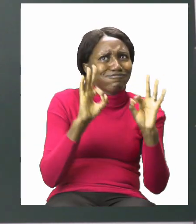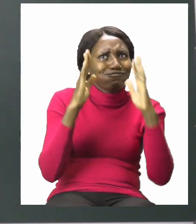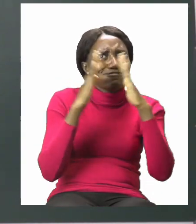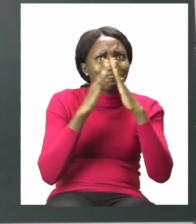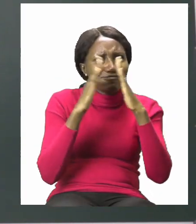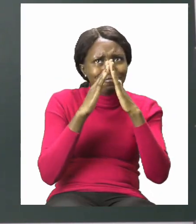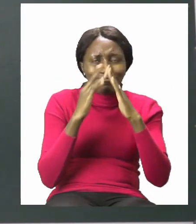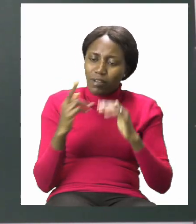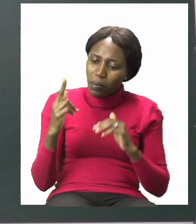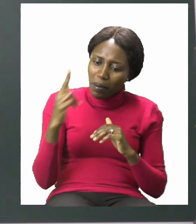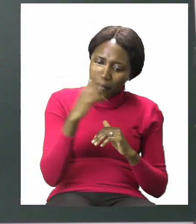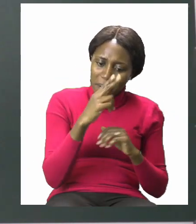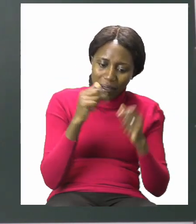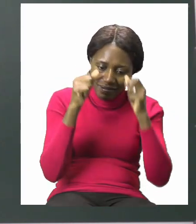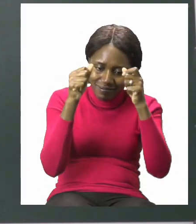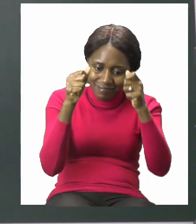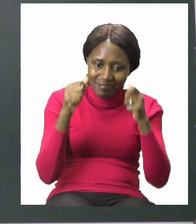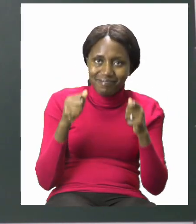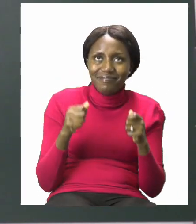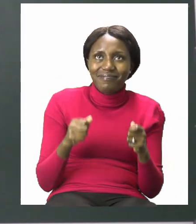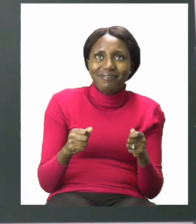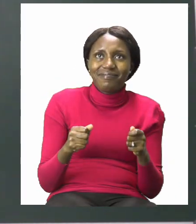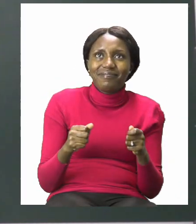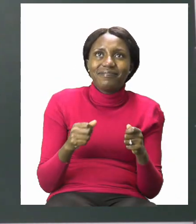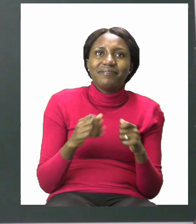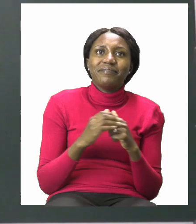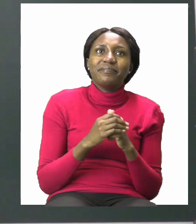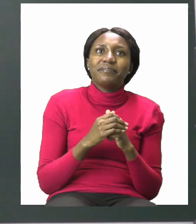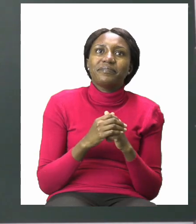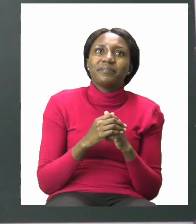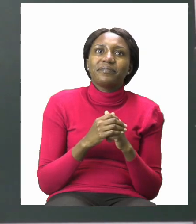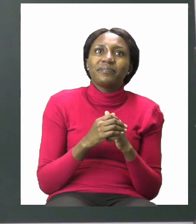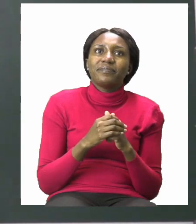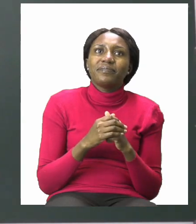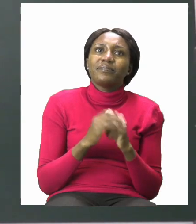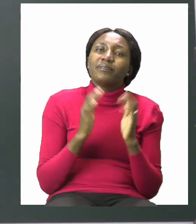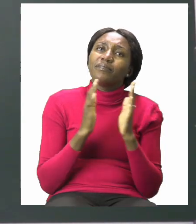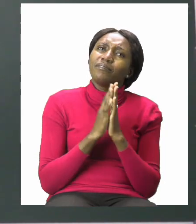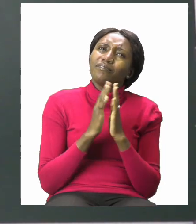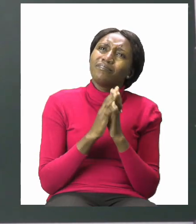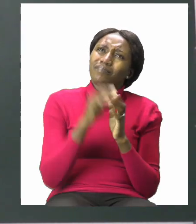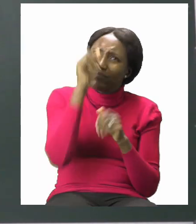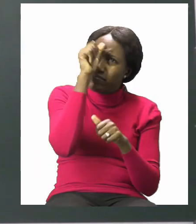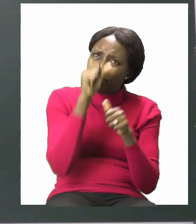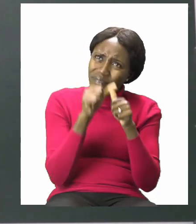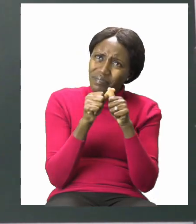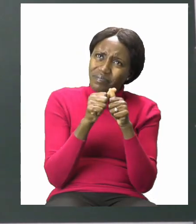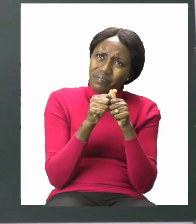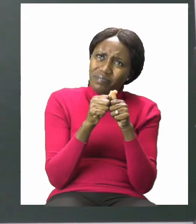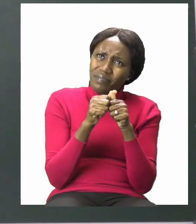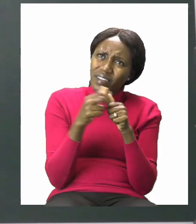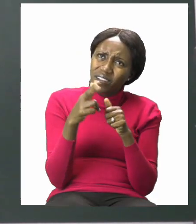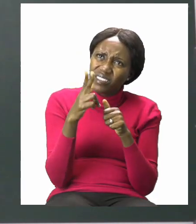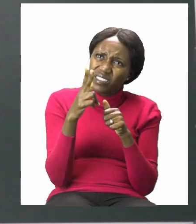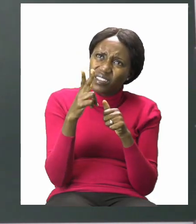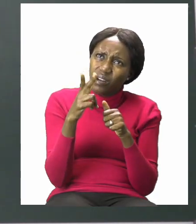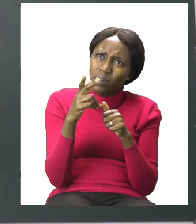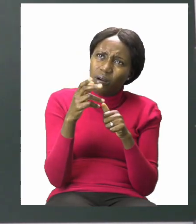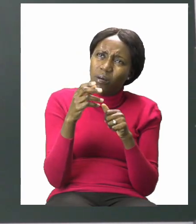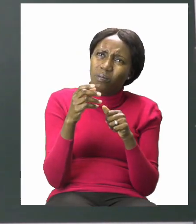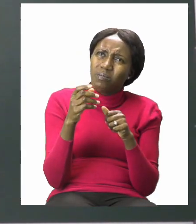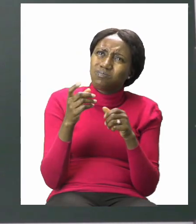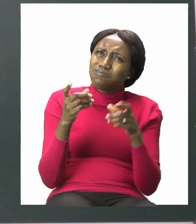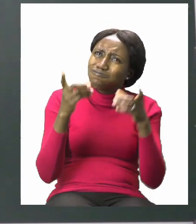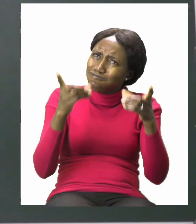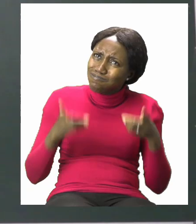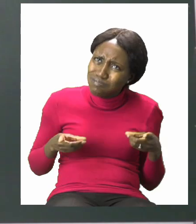it neatly inside the box. I need to remind you that a pair of scissors can be very dangerous. So